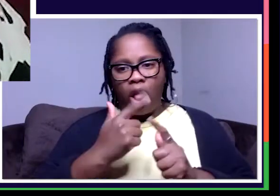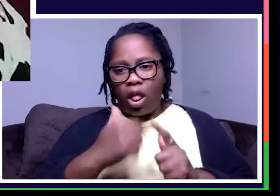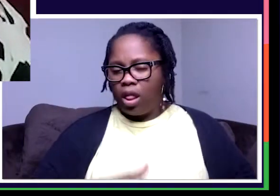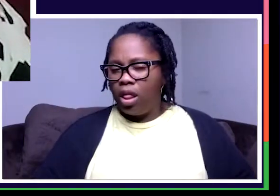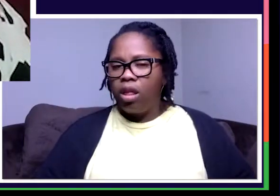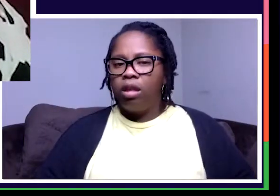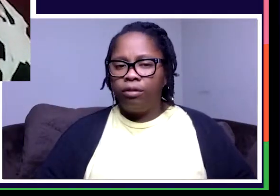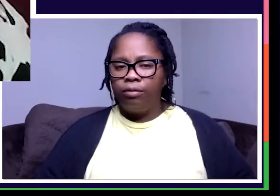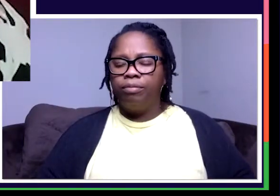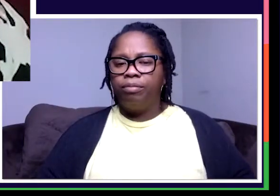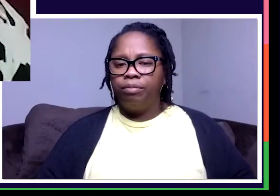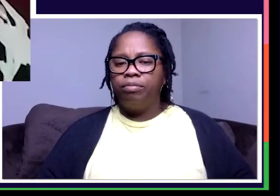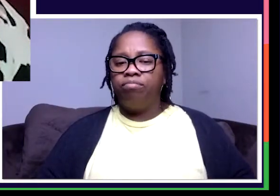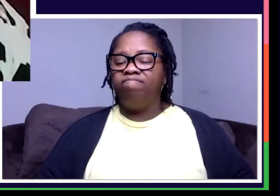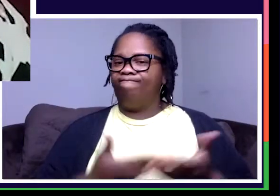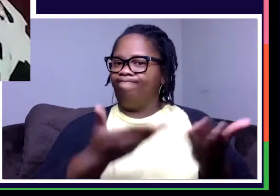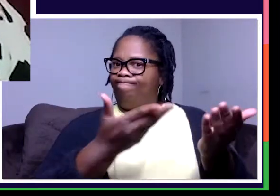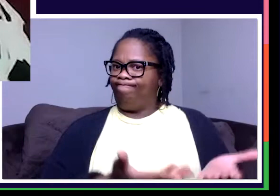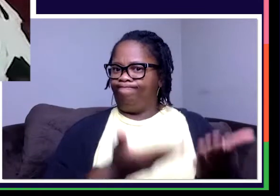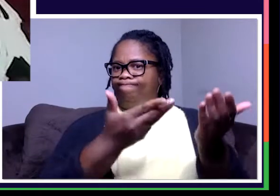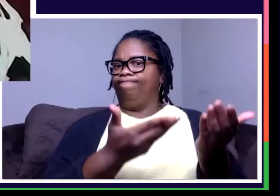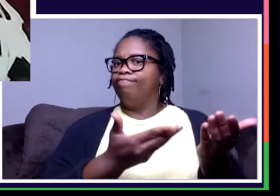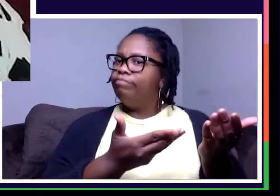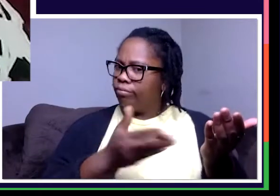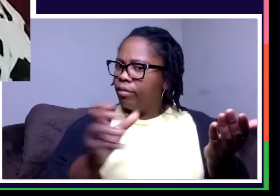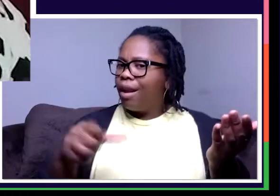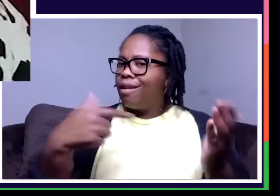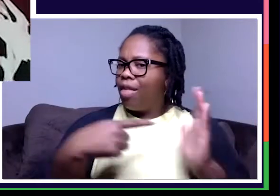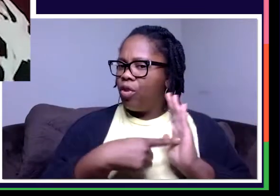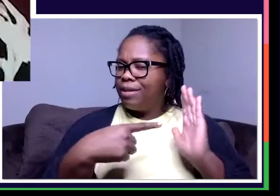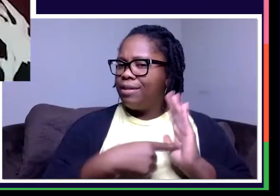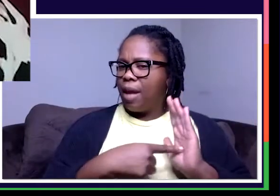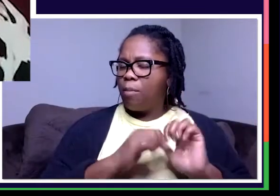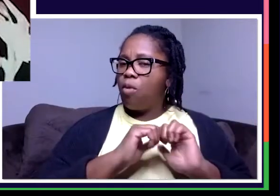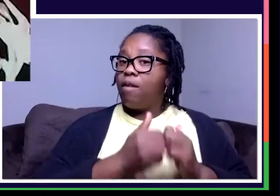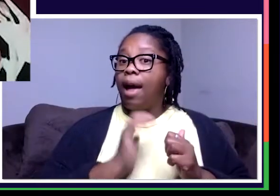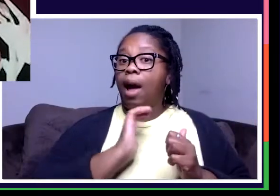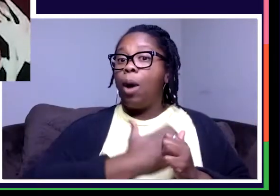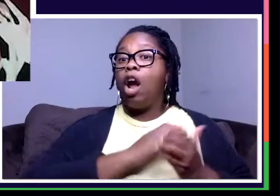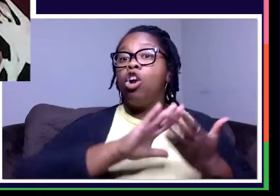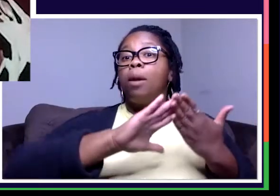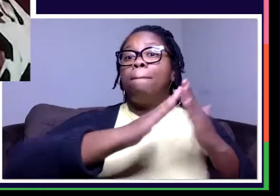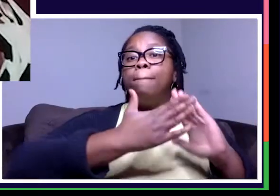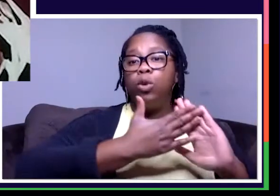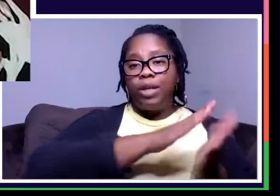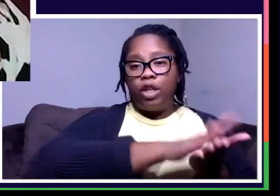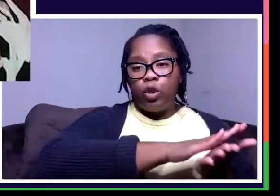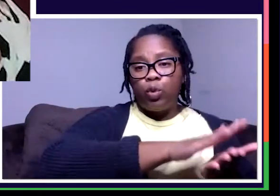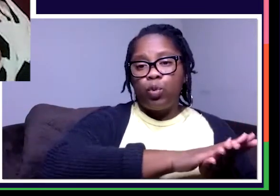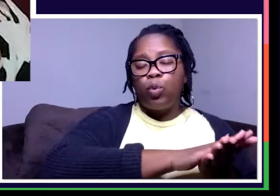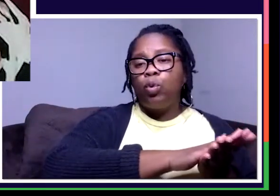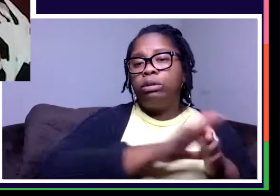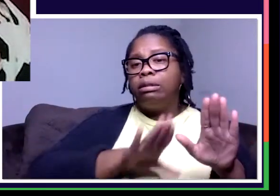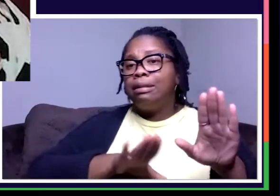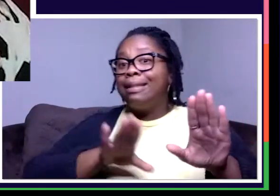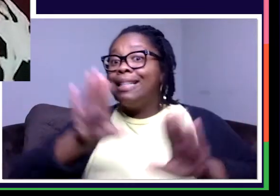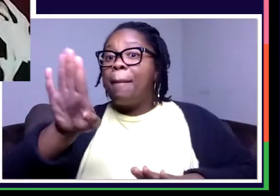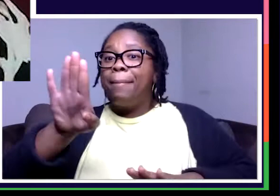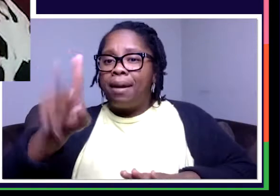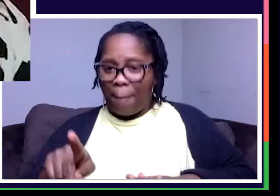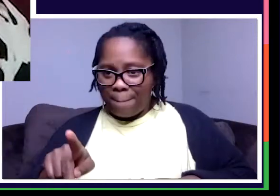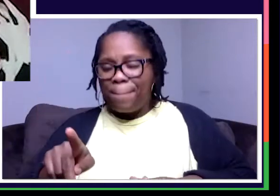food insecurity. This is yet another example of how our community schools